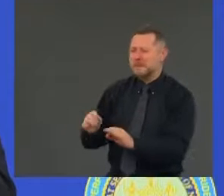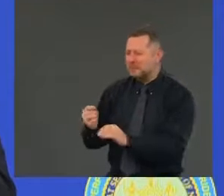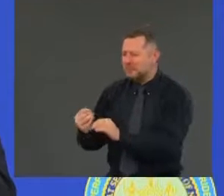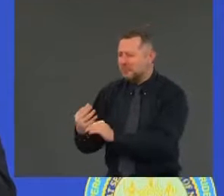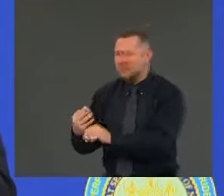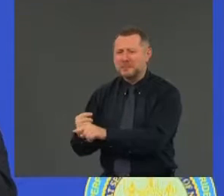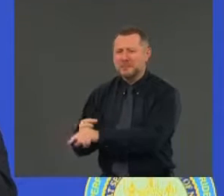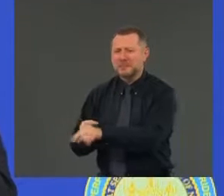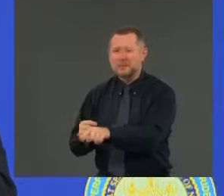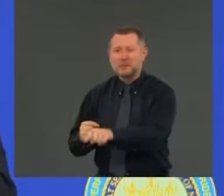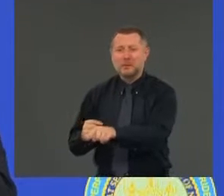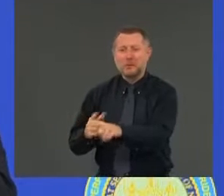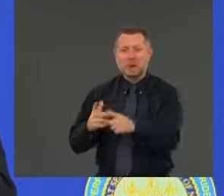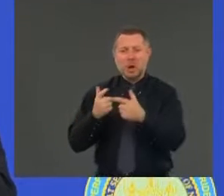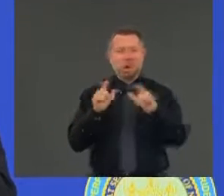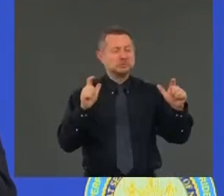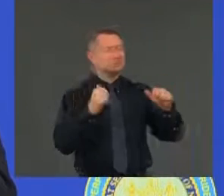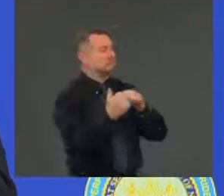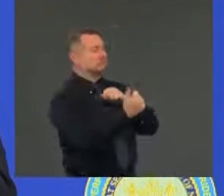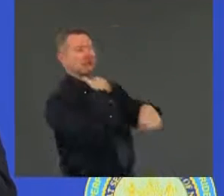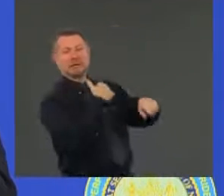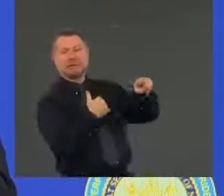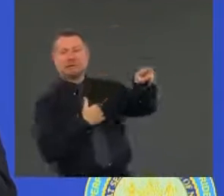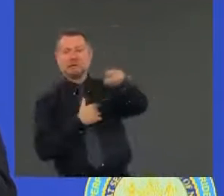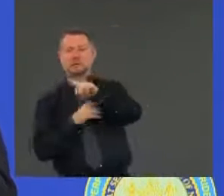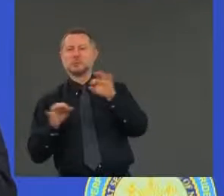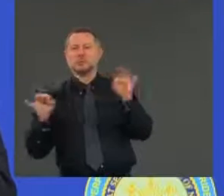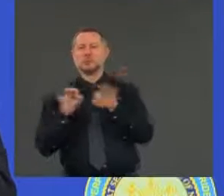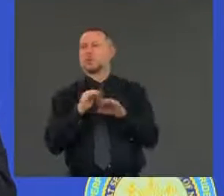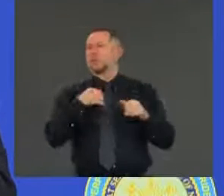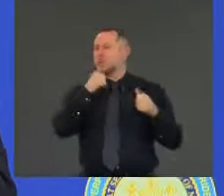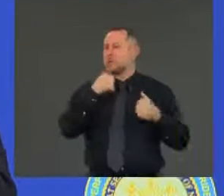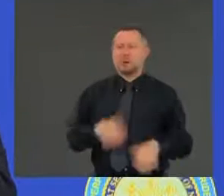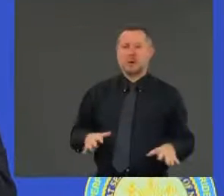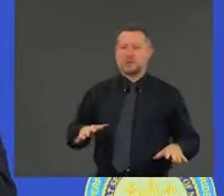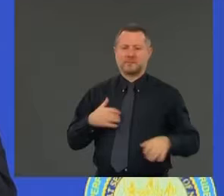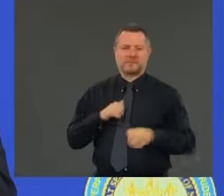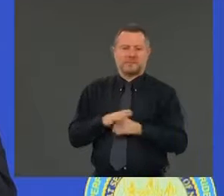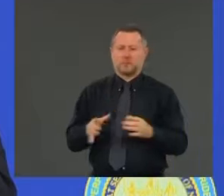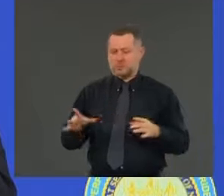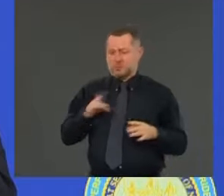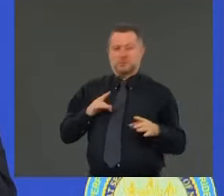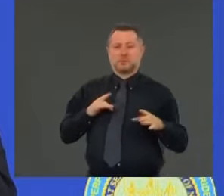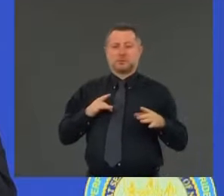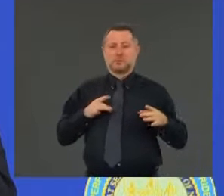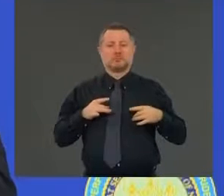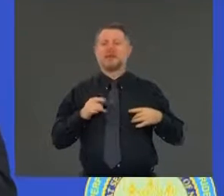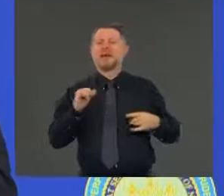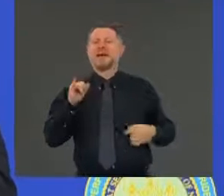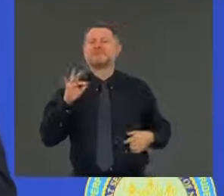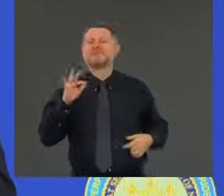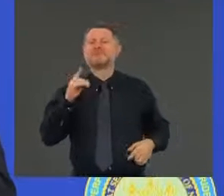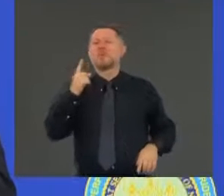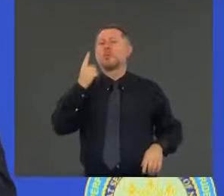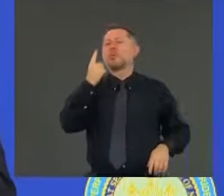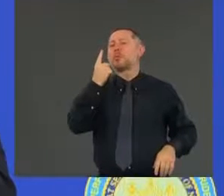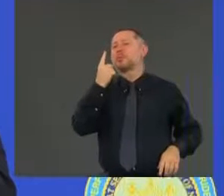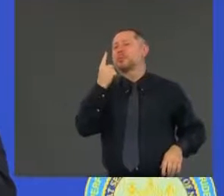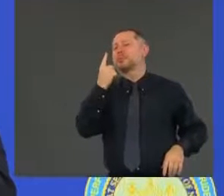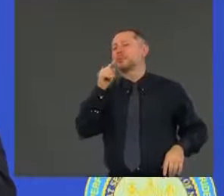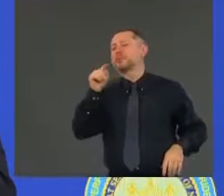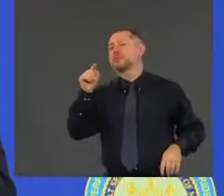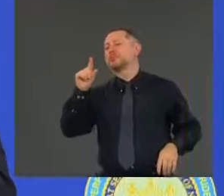virus. So even if only 20% of the people get infected from